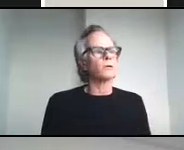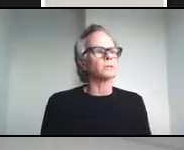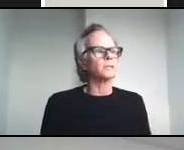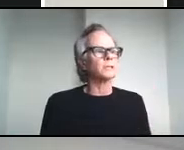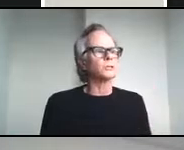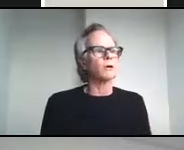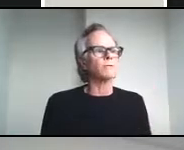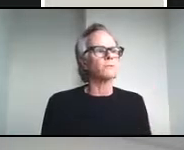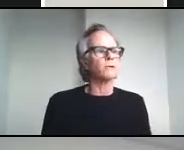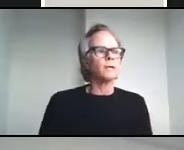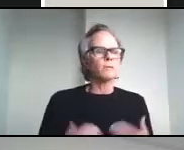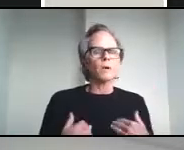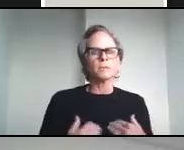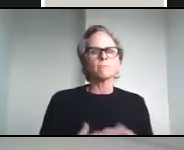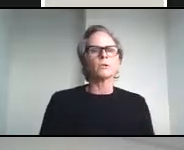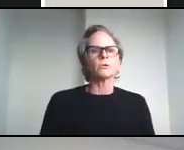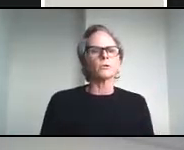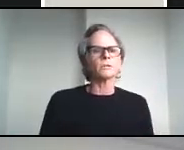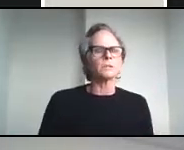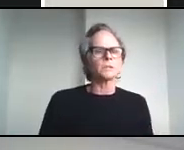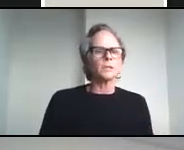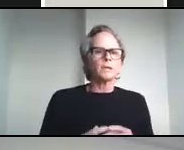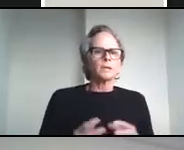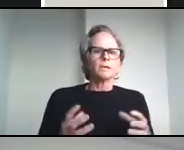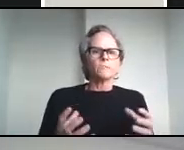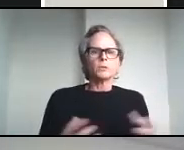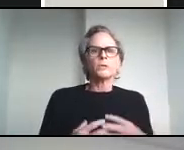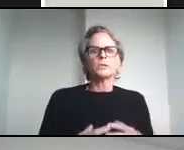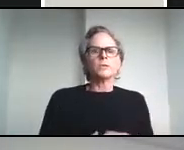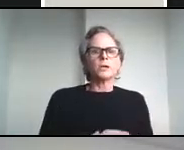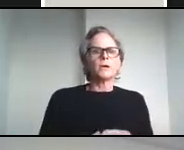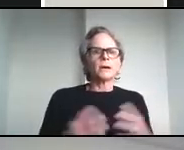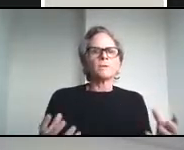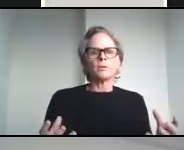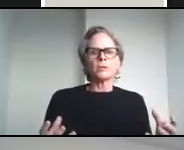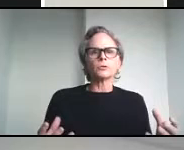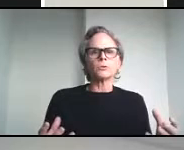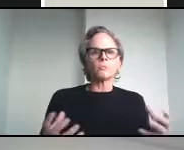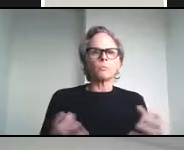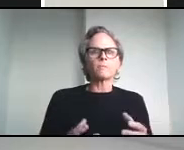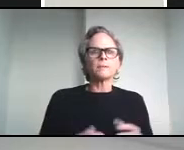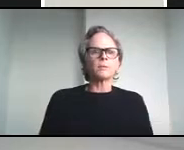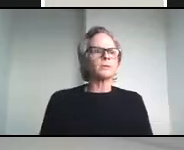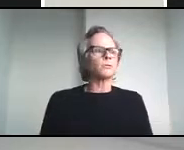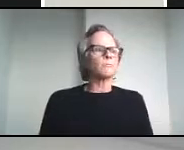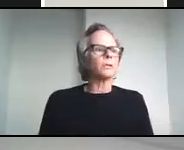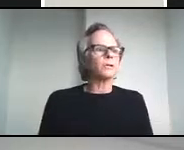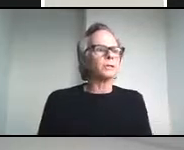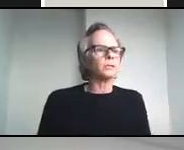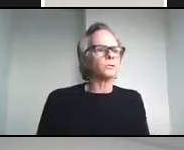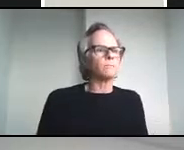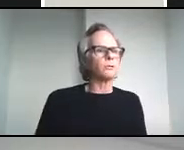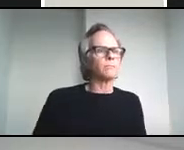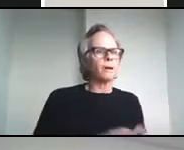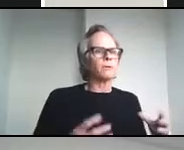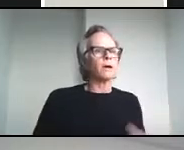structure across East Harvard. And why it's important to us is we do need to know how people enter and where people enter the building